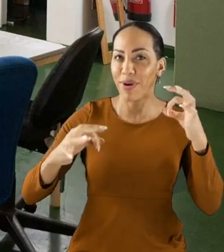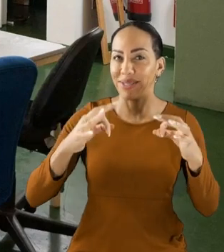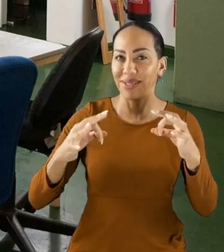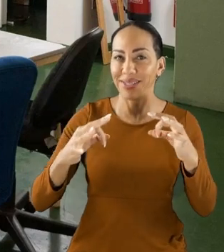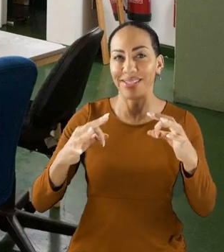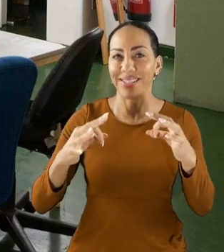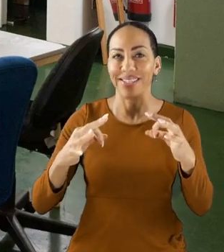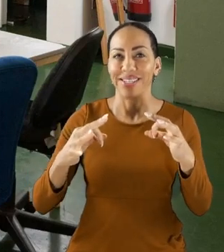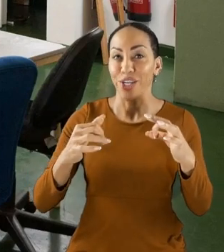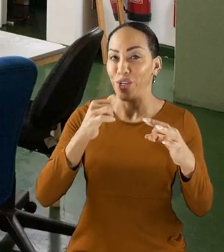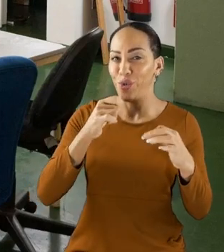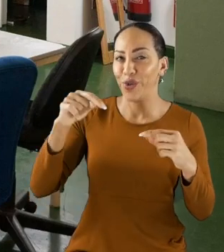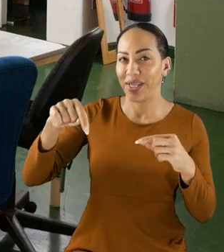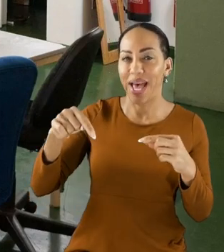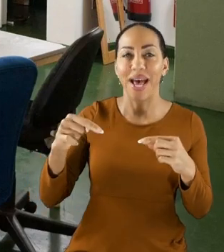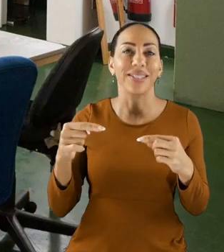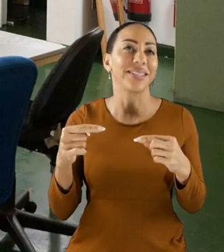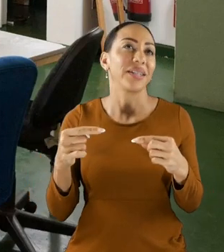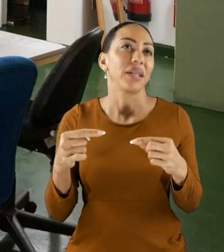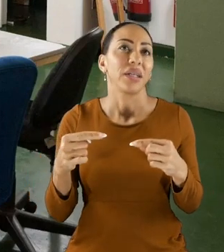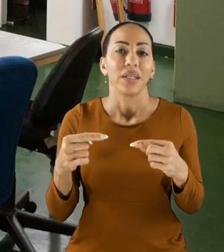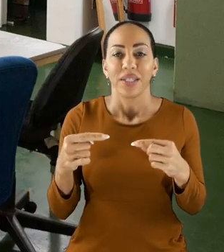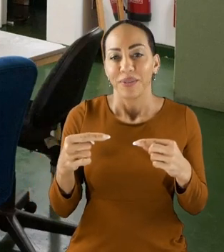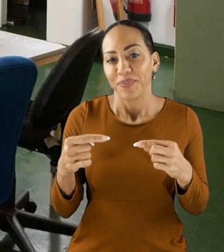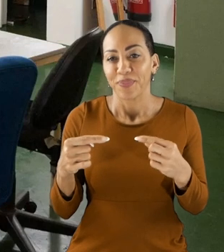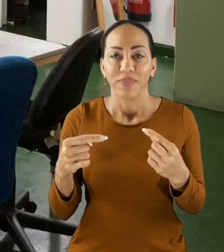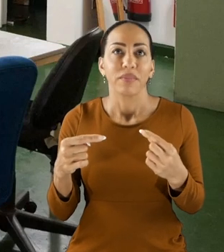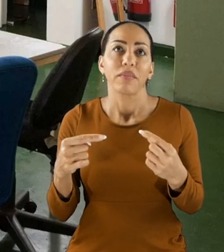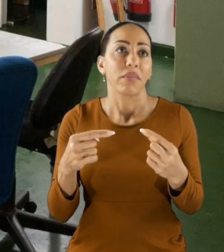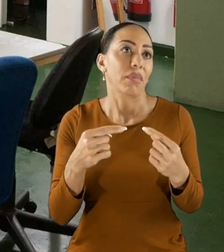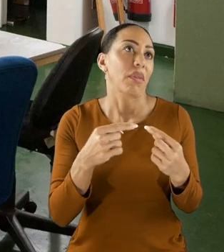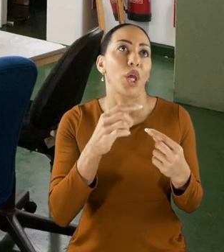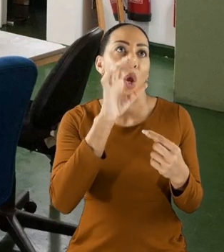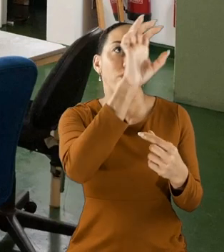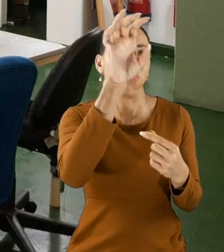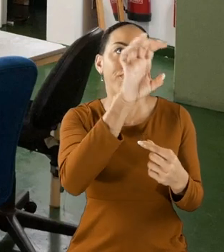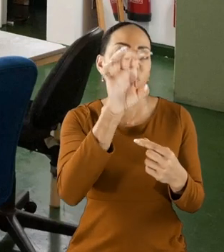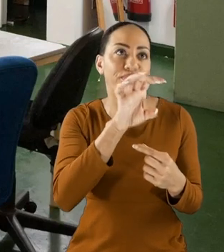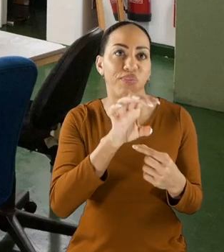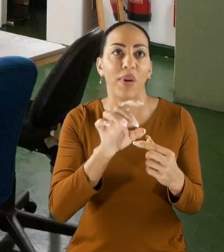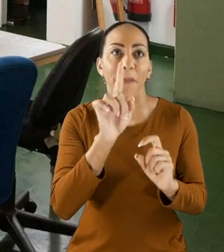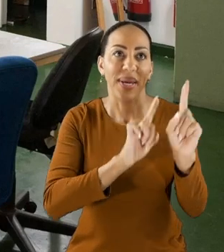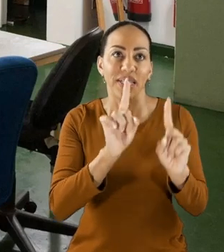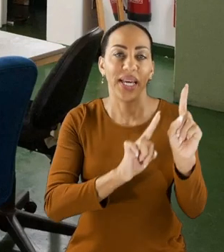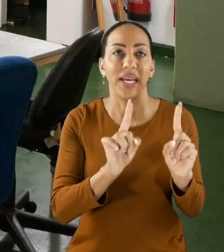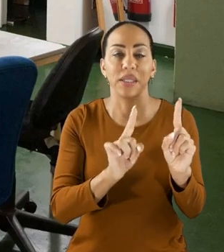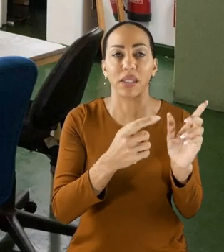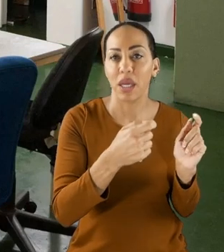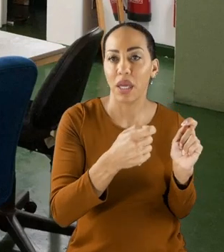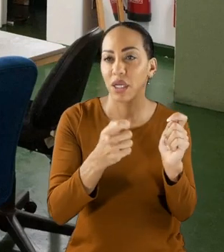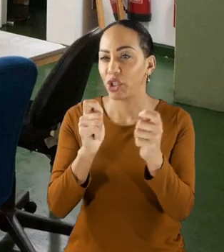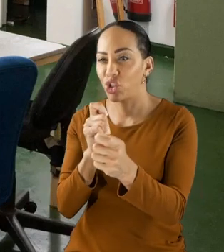how can we move from just faces in squares for the panel meetings in those moments